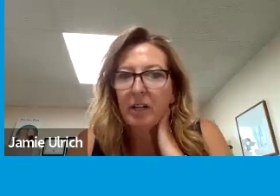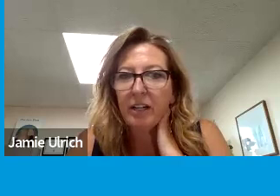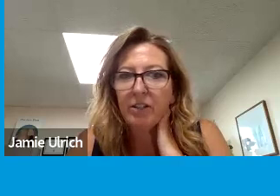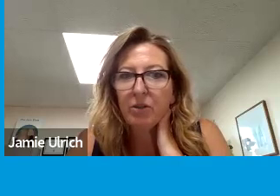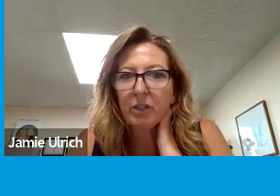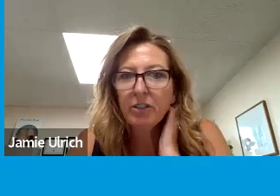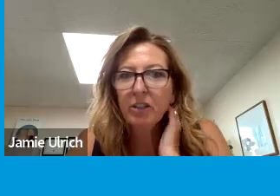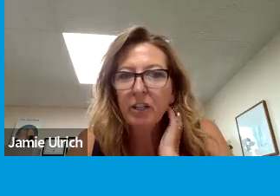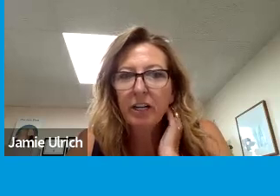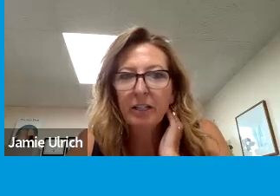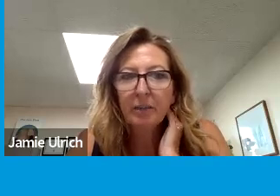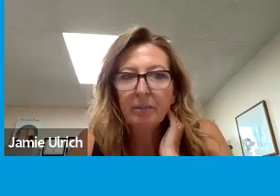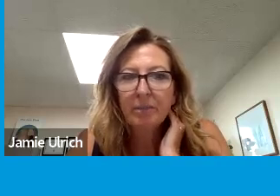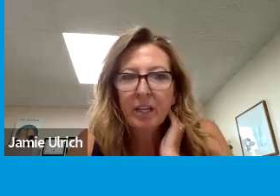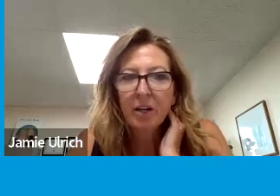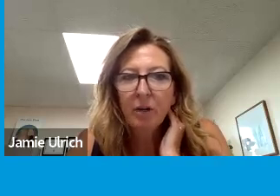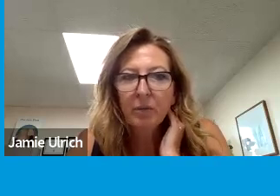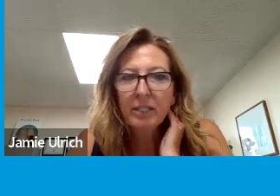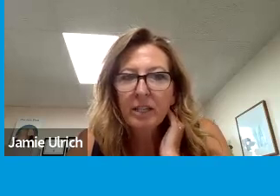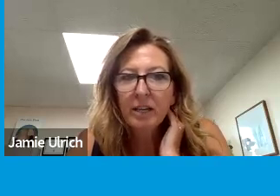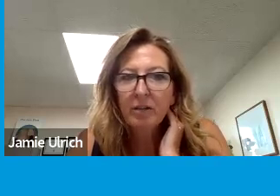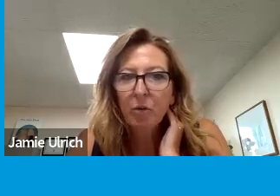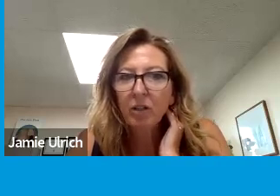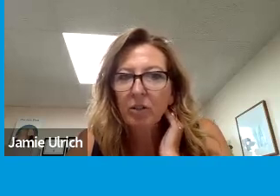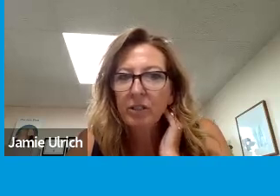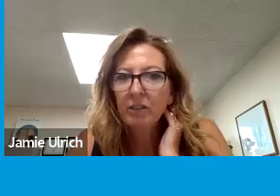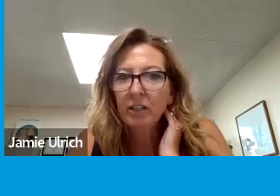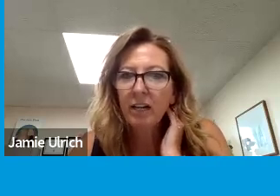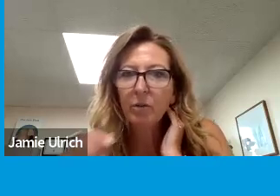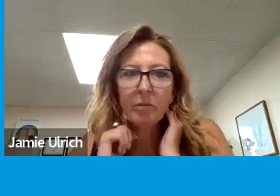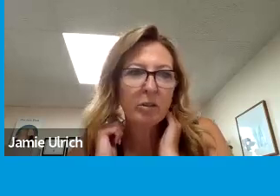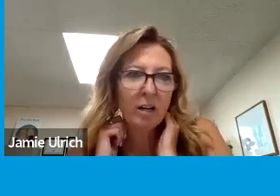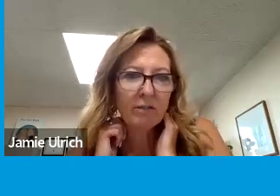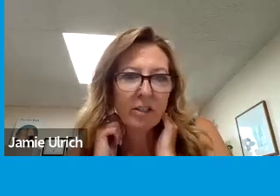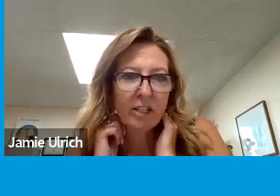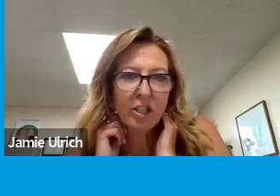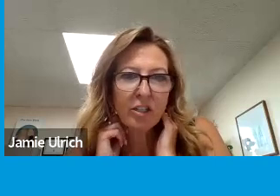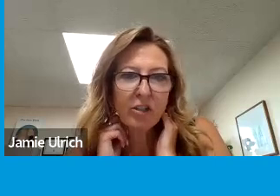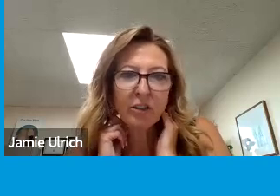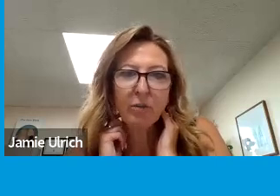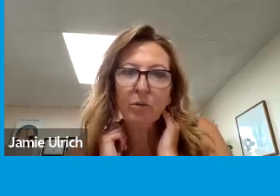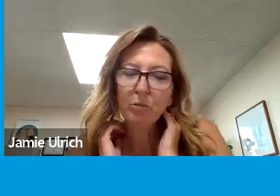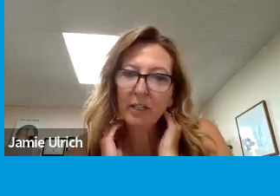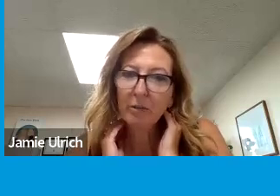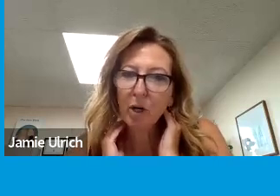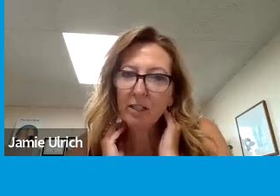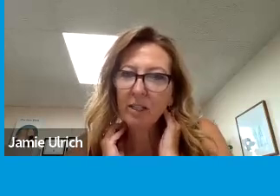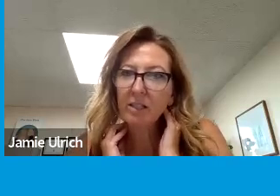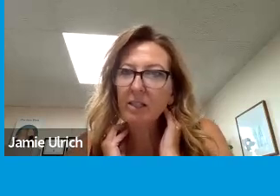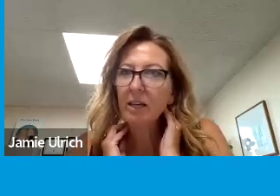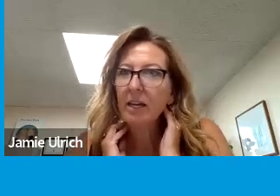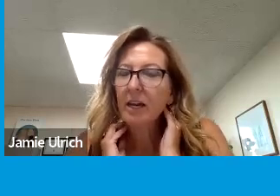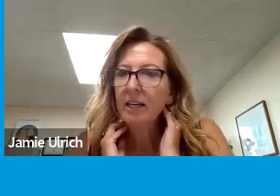right now, but I do wonder where we say more inclusive and equitable conversation during the